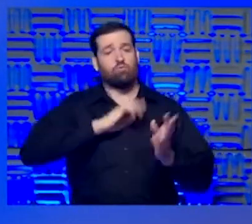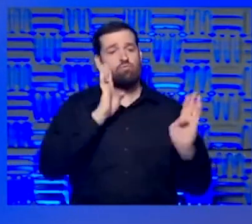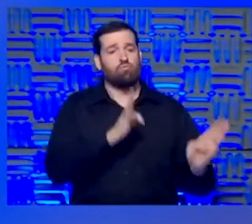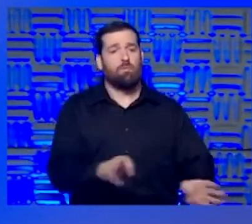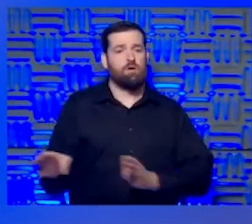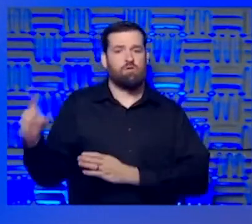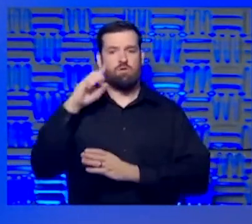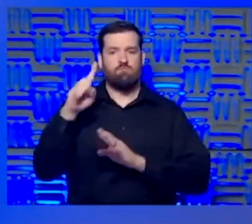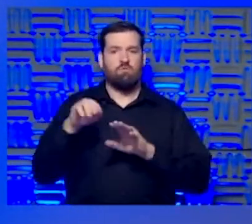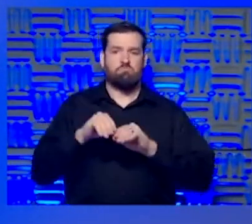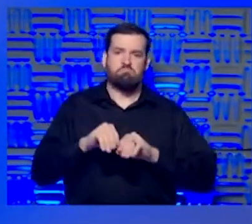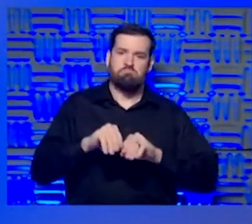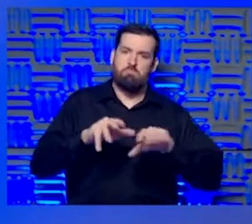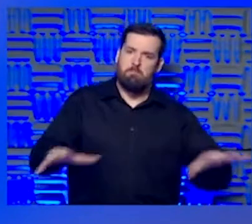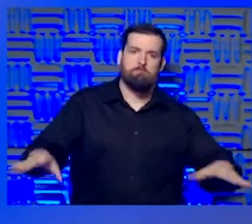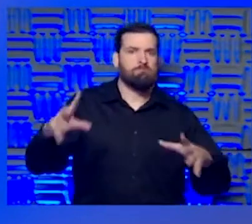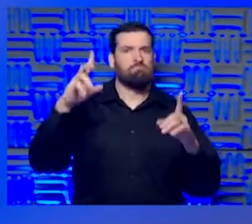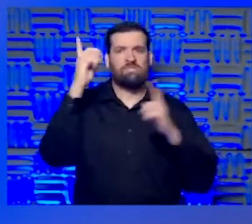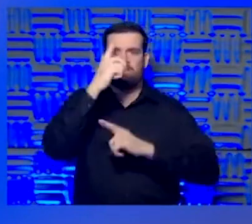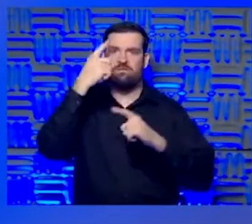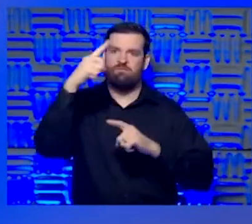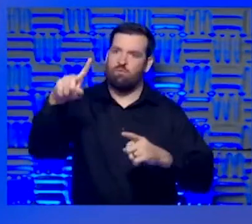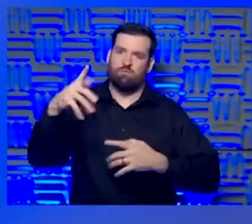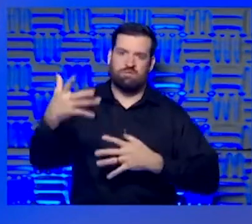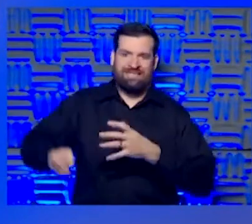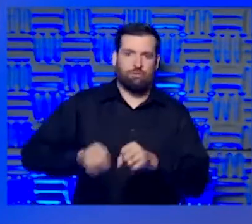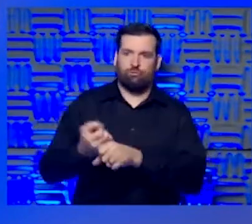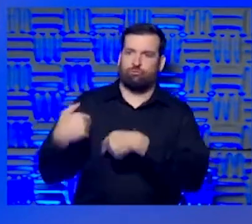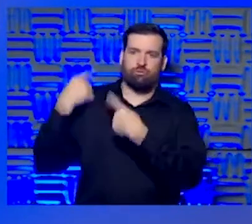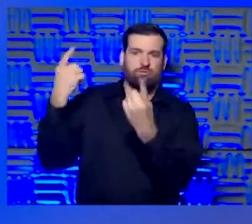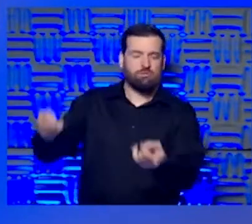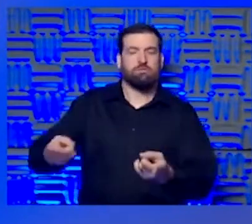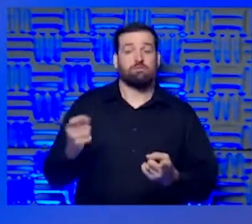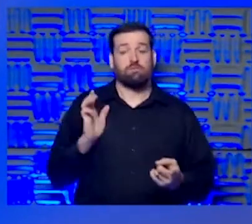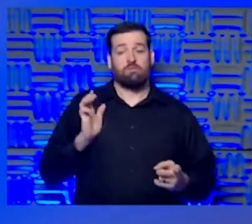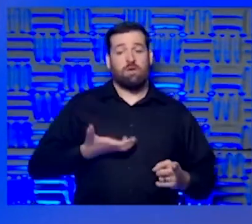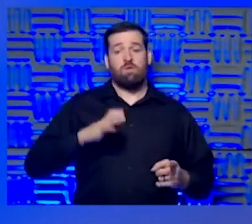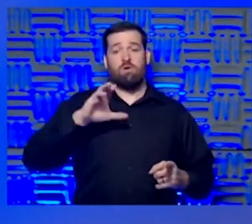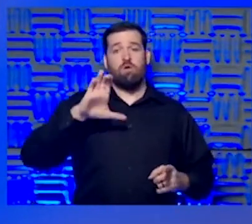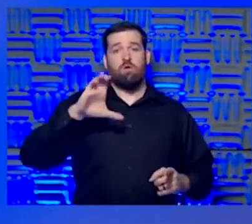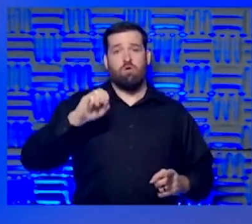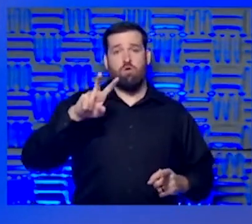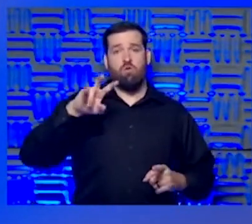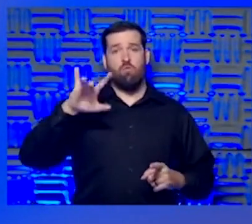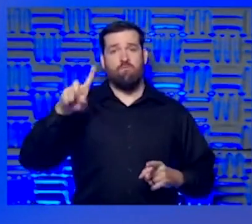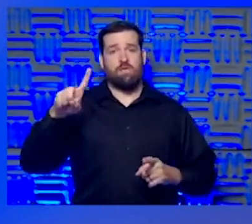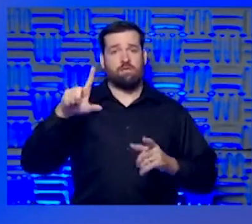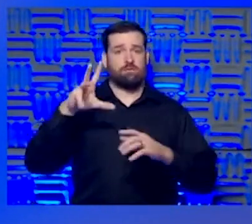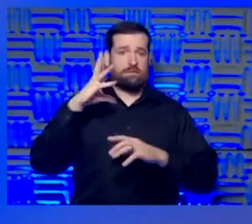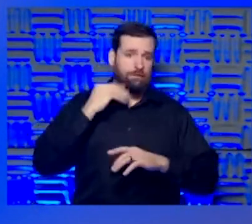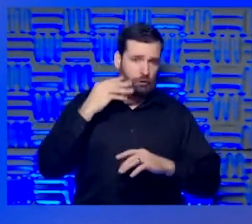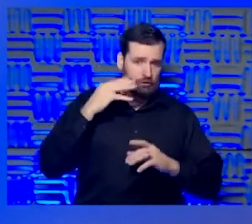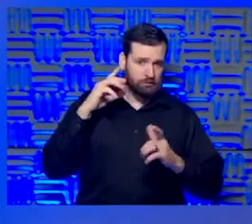emerging infectious diseases for years. As our COVID experience has evolved, our infection